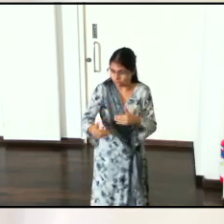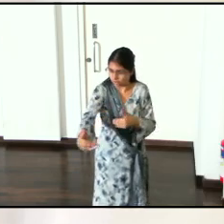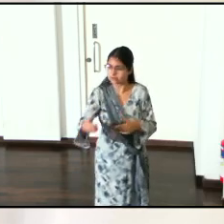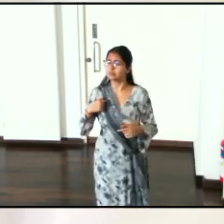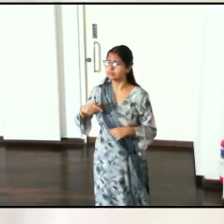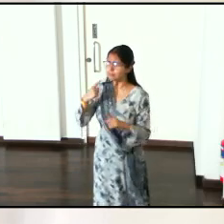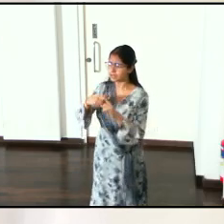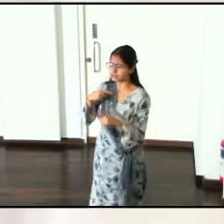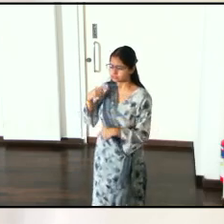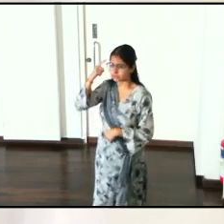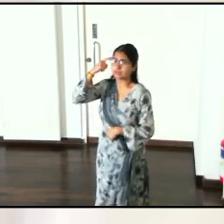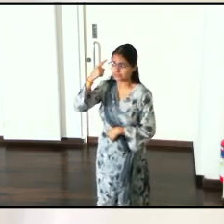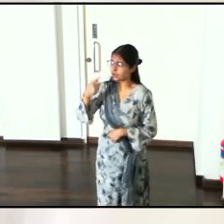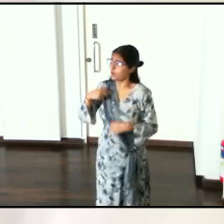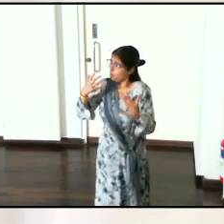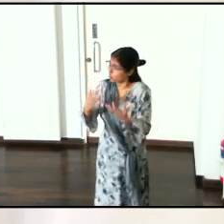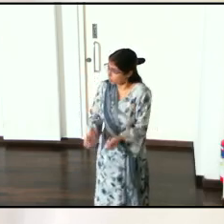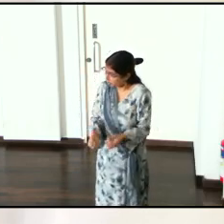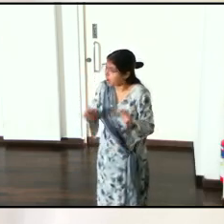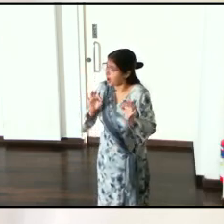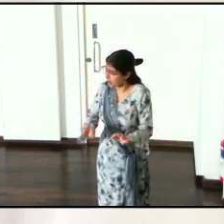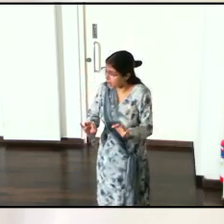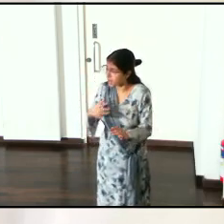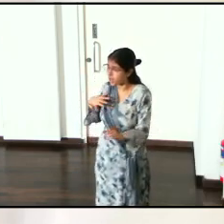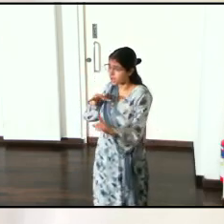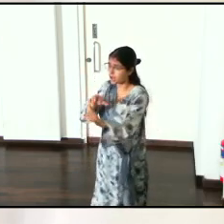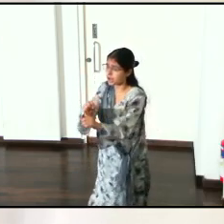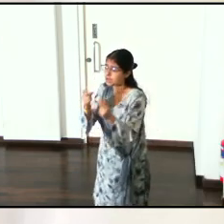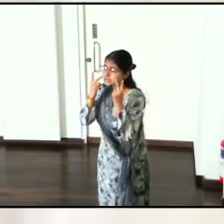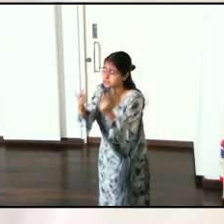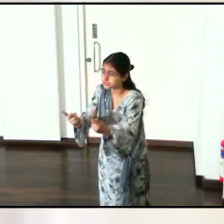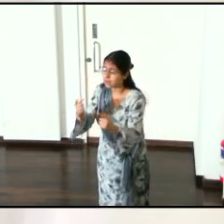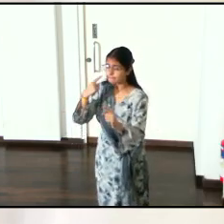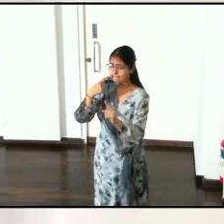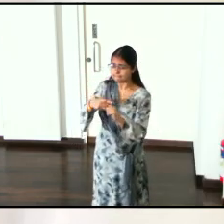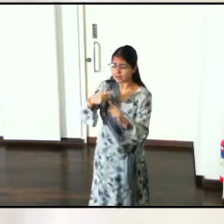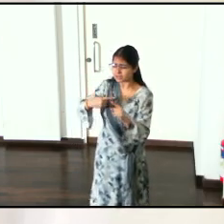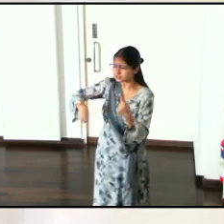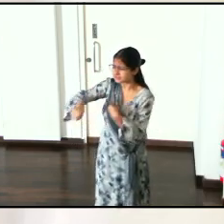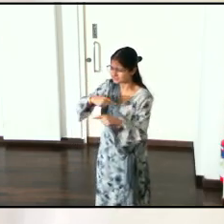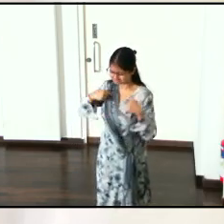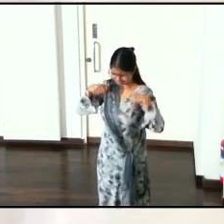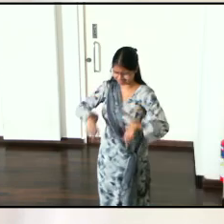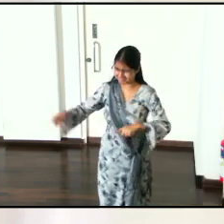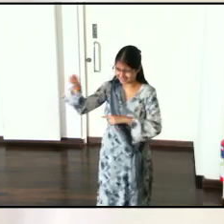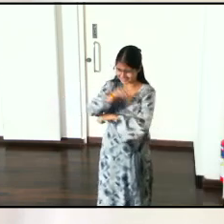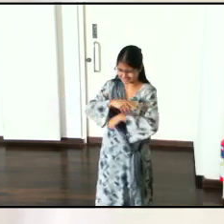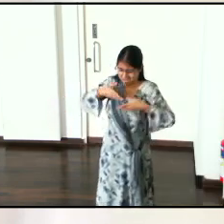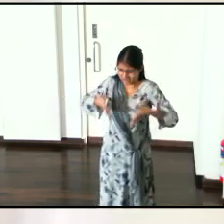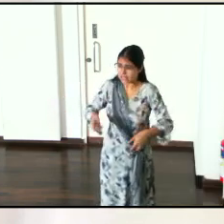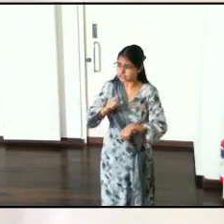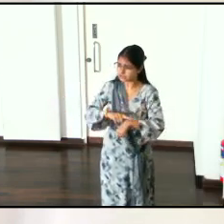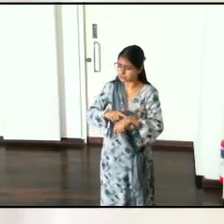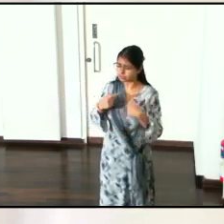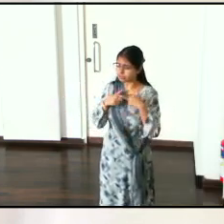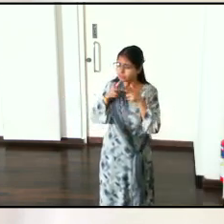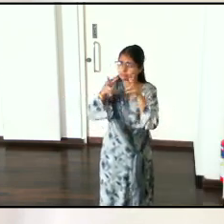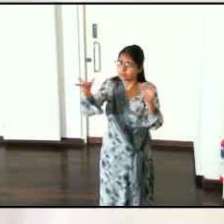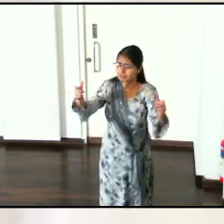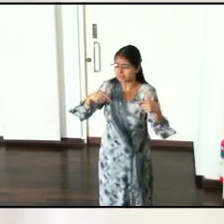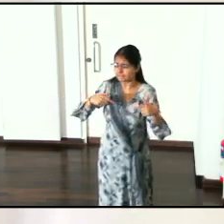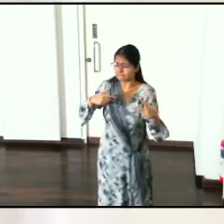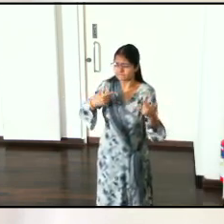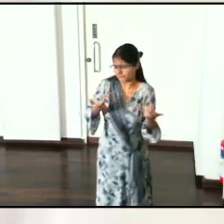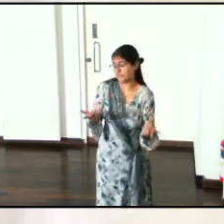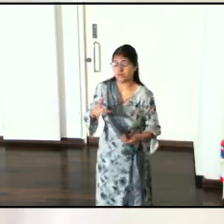also acknowledge that. And as I was saying to Brian earlier today, I find it quite nice that